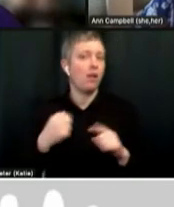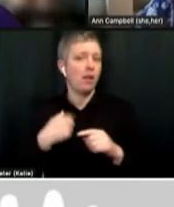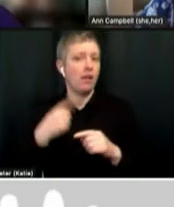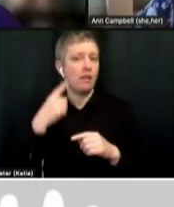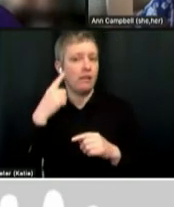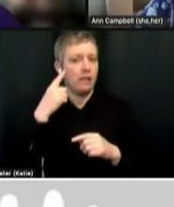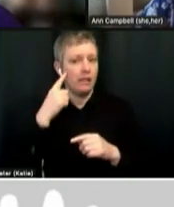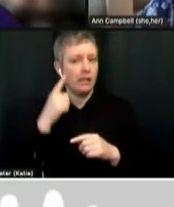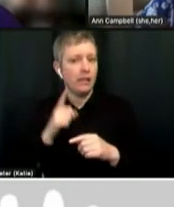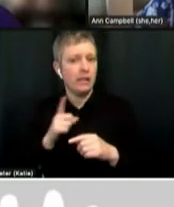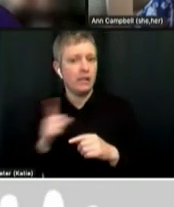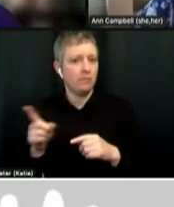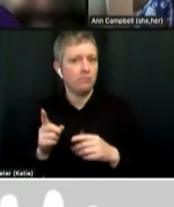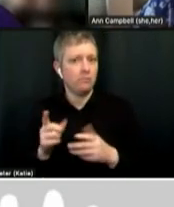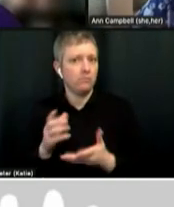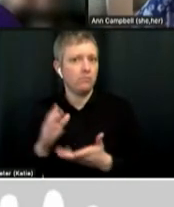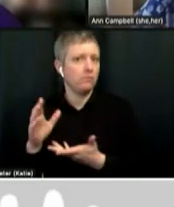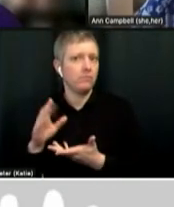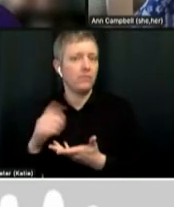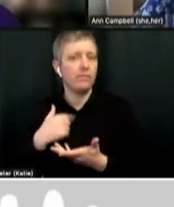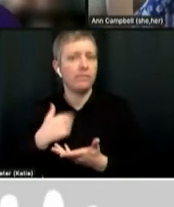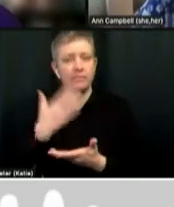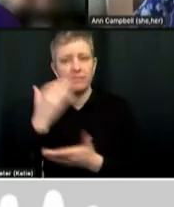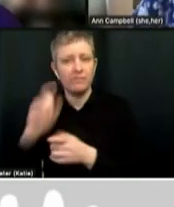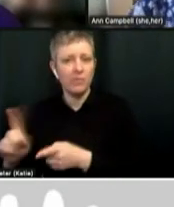this, but maybe not. I should think.